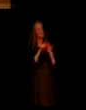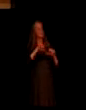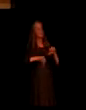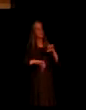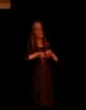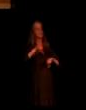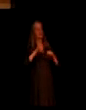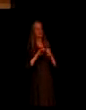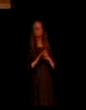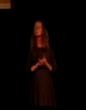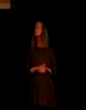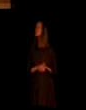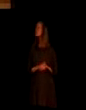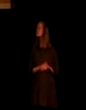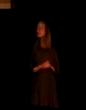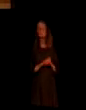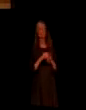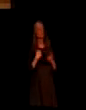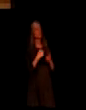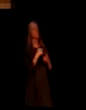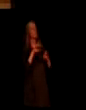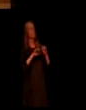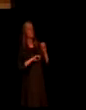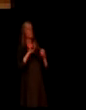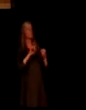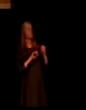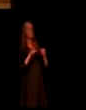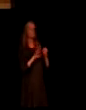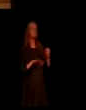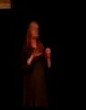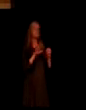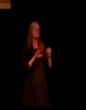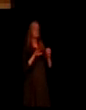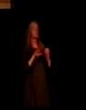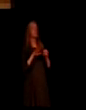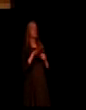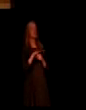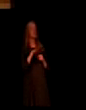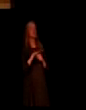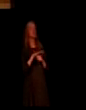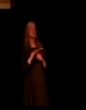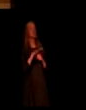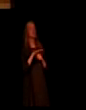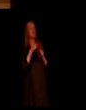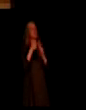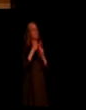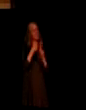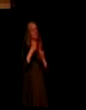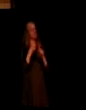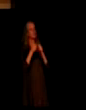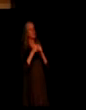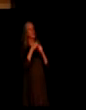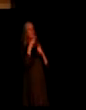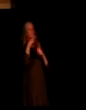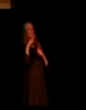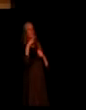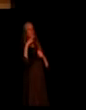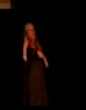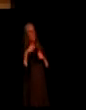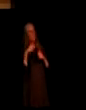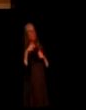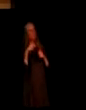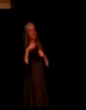we evaluated that there were sufficient drought impacts in dry areas that